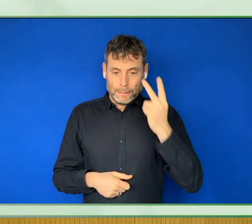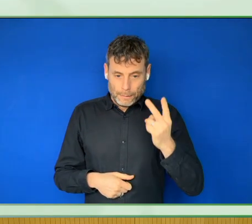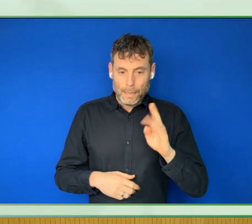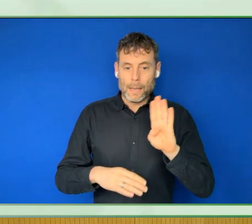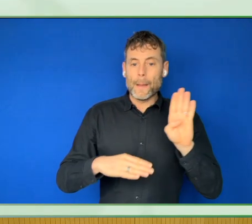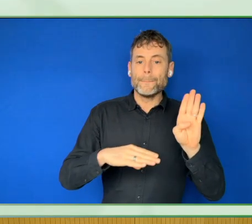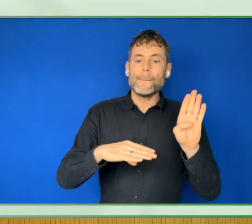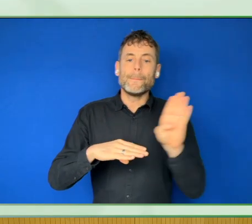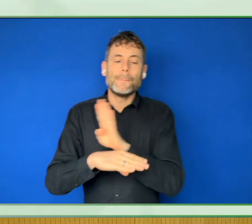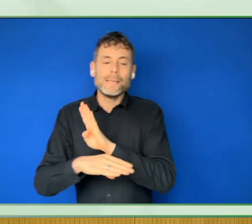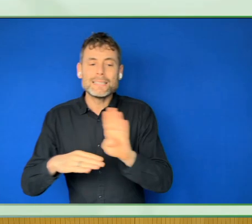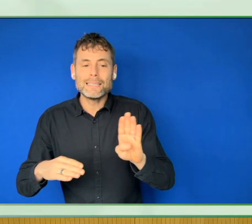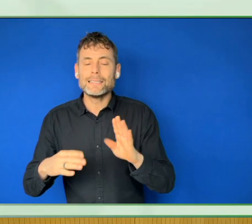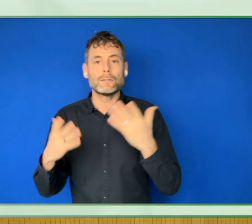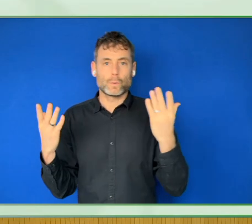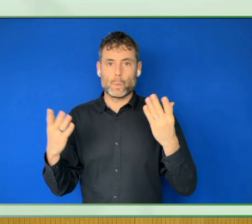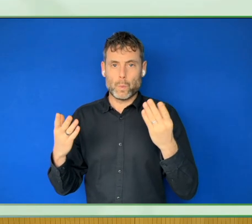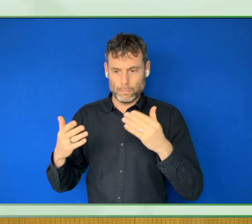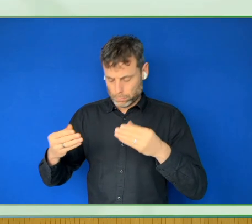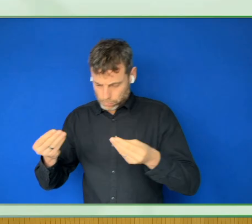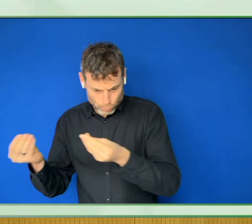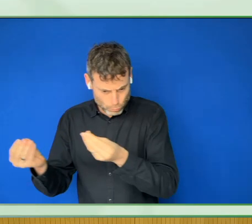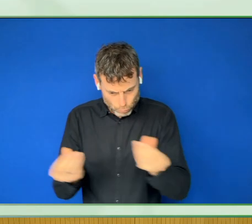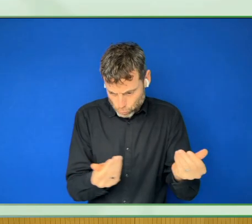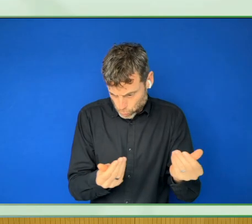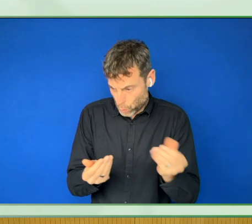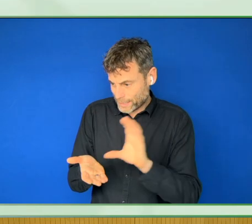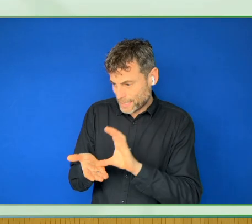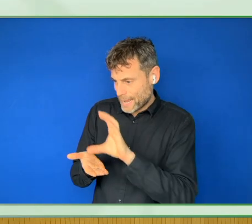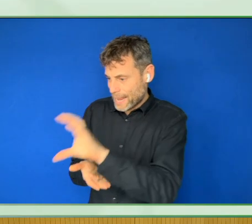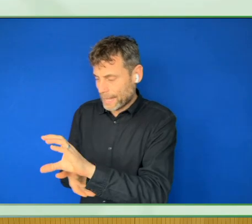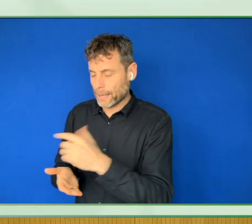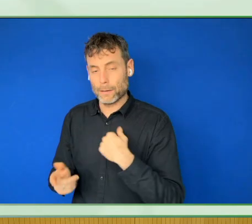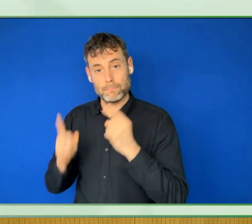issues around risk, when they have issues around, potential